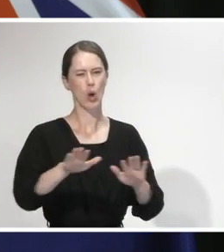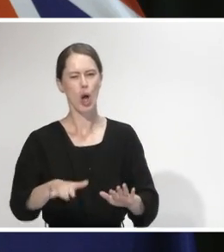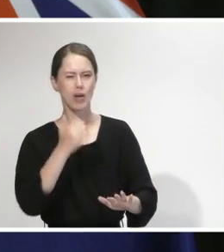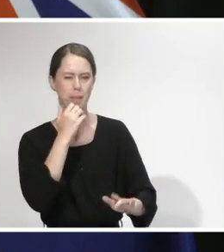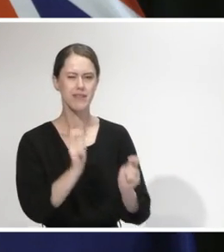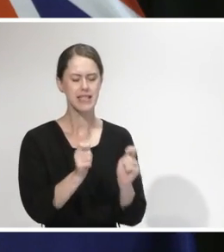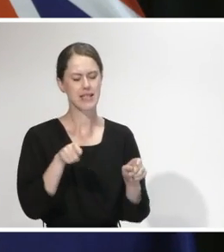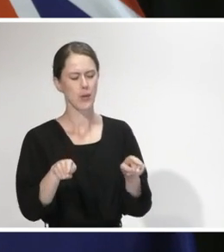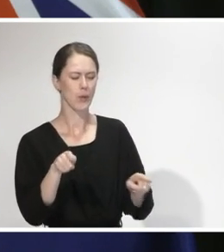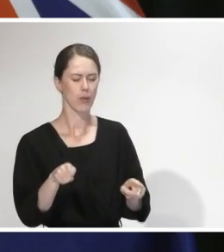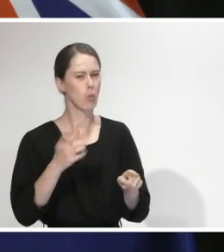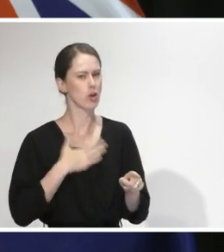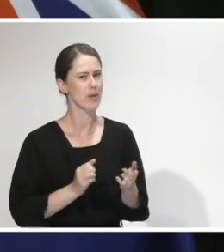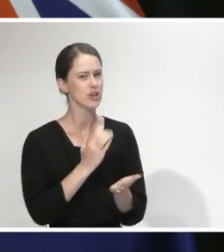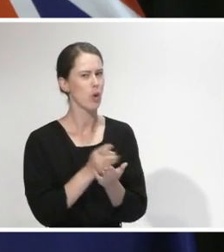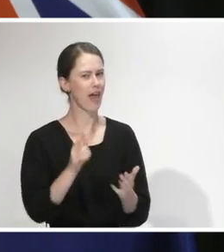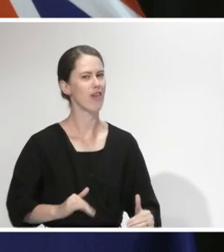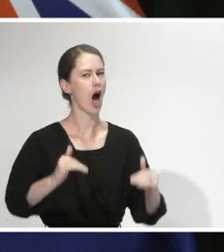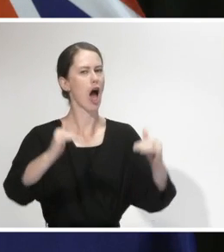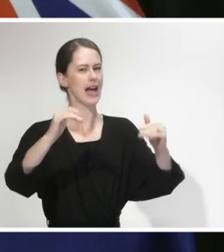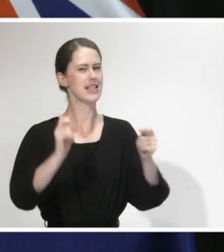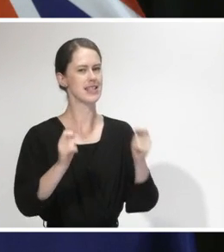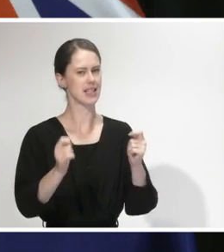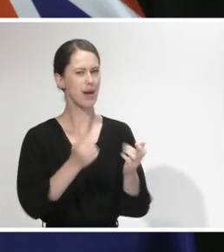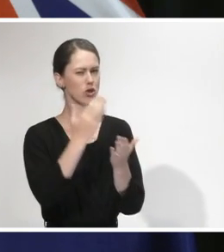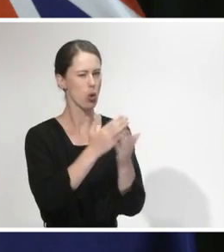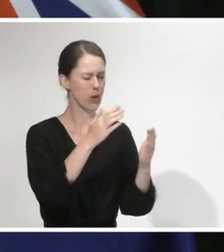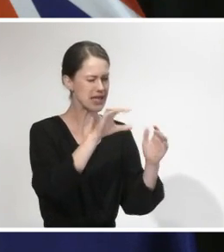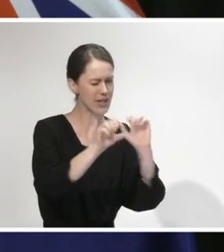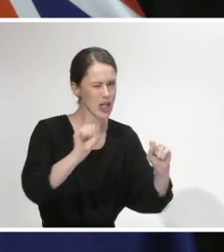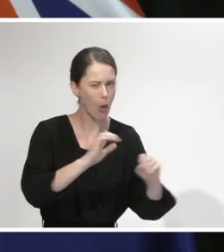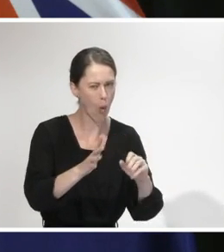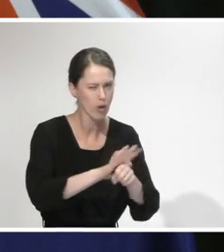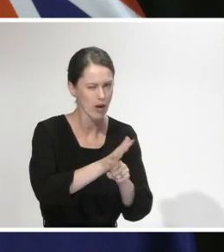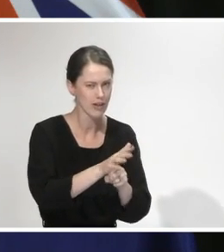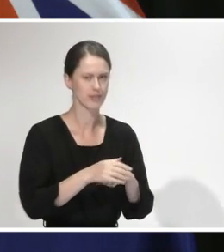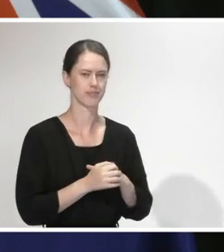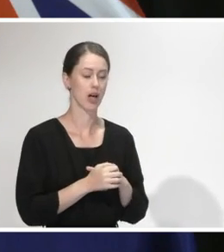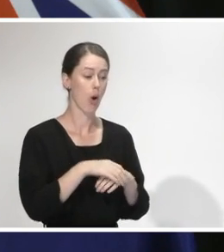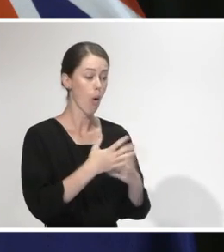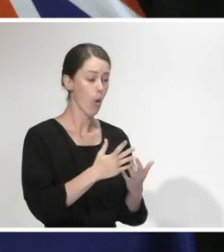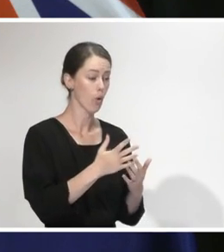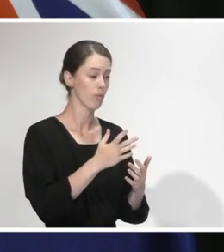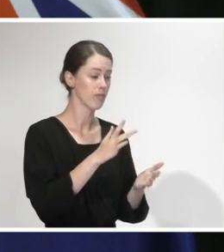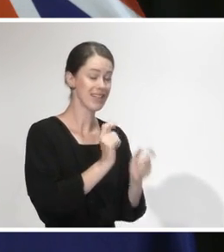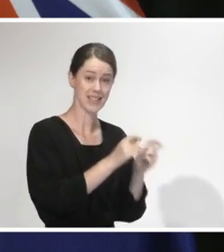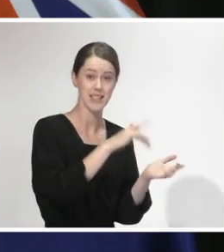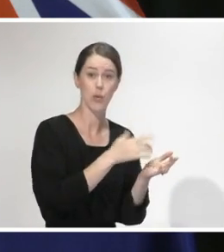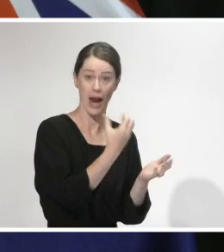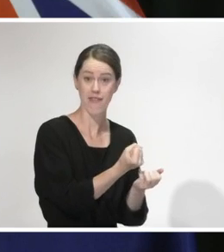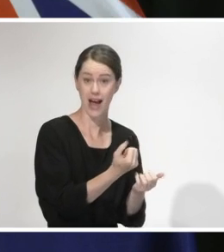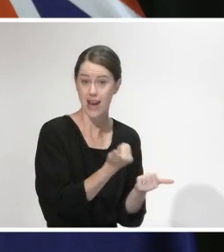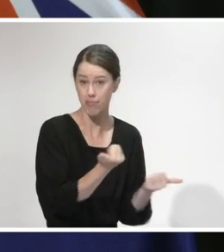to get the numbers of testing up there, and really there's good access to CBACs, and I know that both DHBs have been making sure